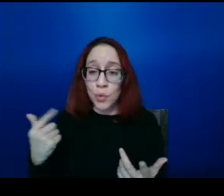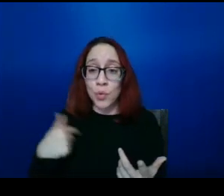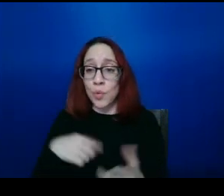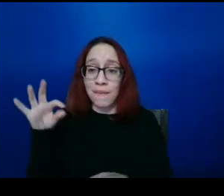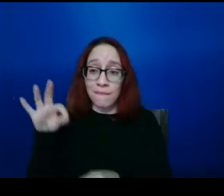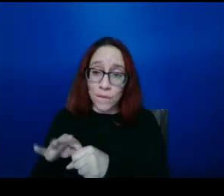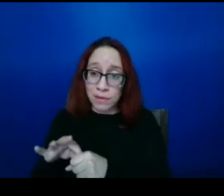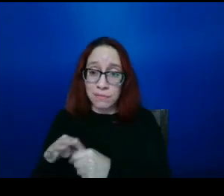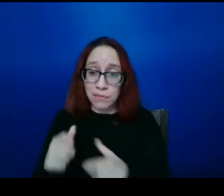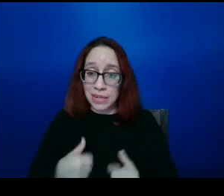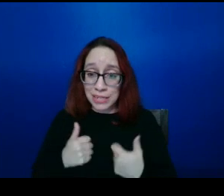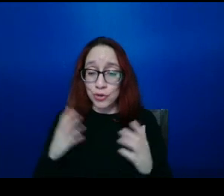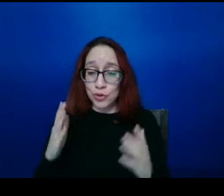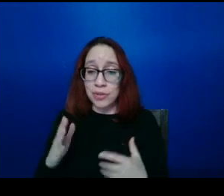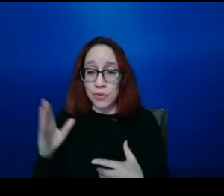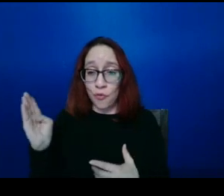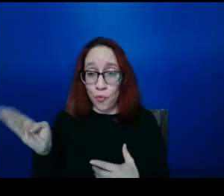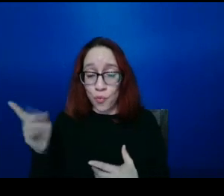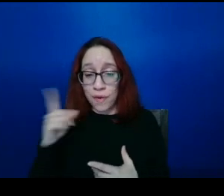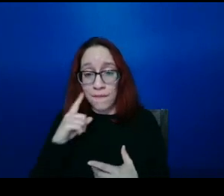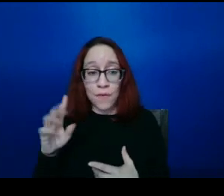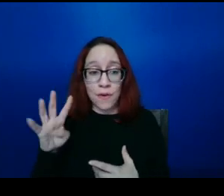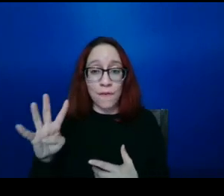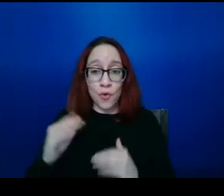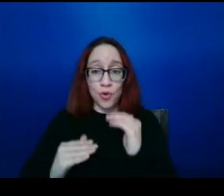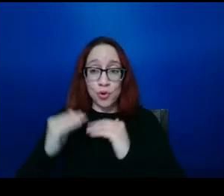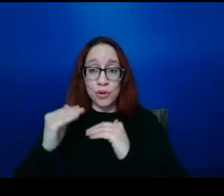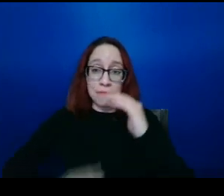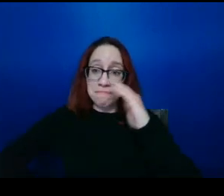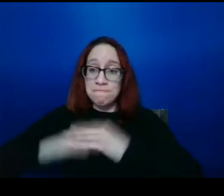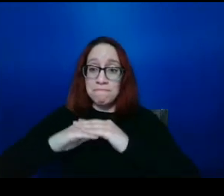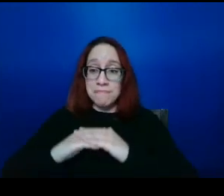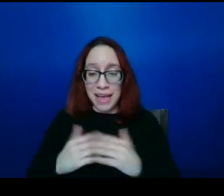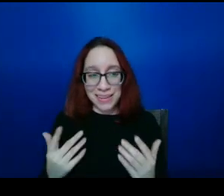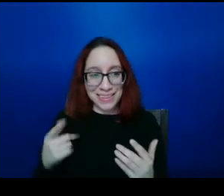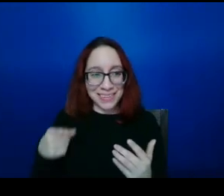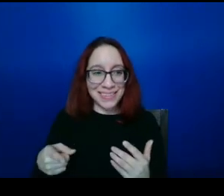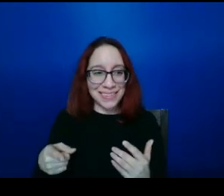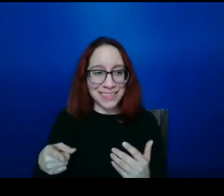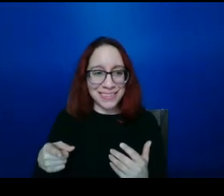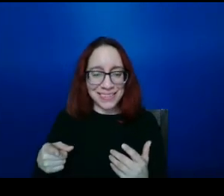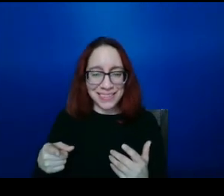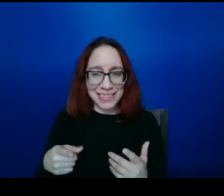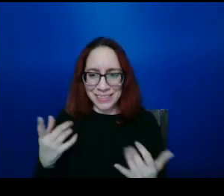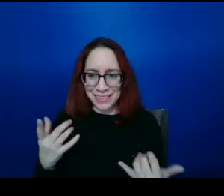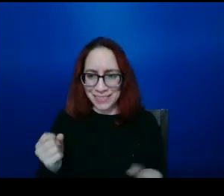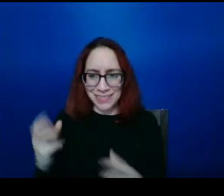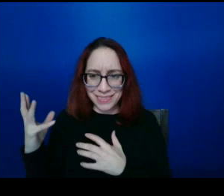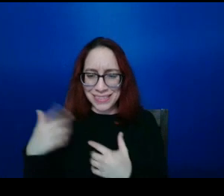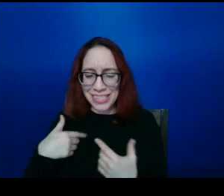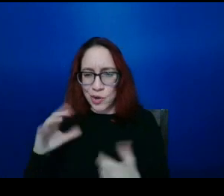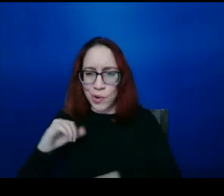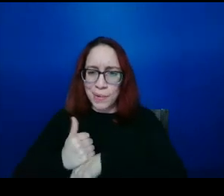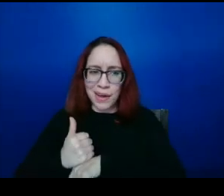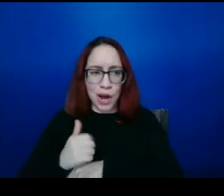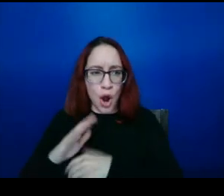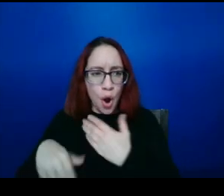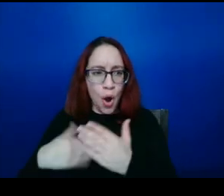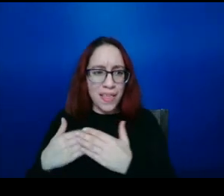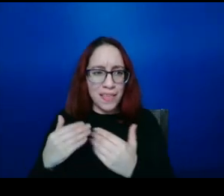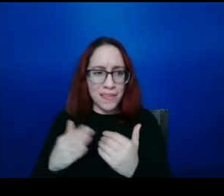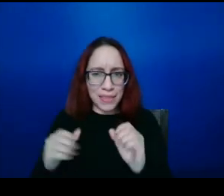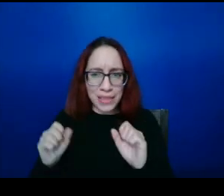as residents of the City of Boynton Beach for a four-story maximum. This is a moot point because you've already built out almost everything